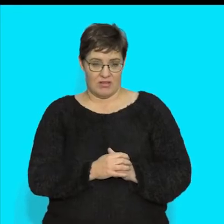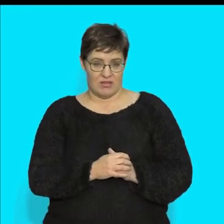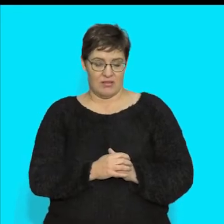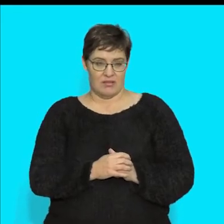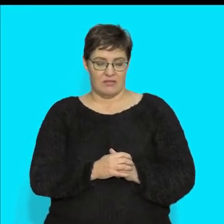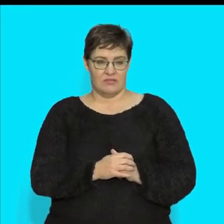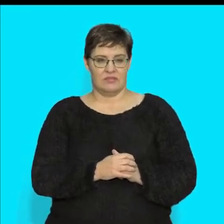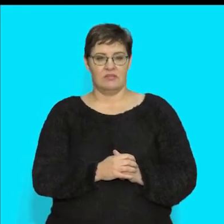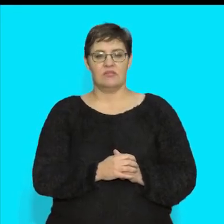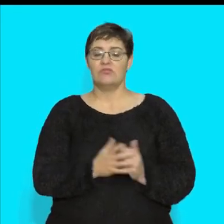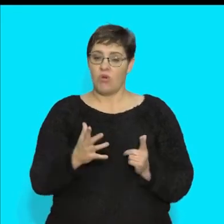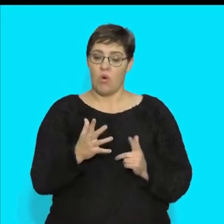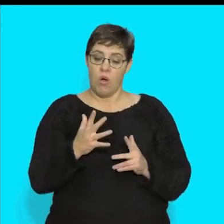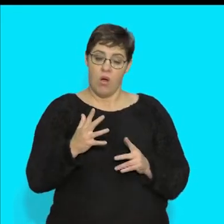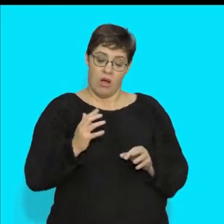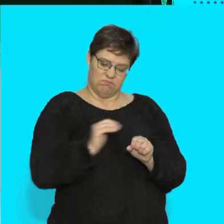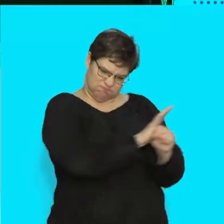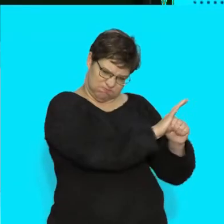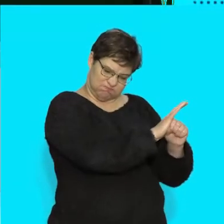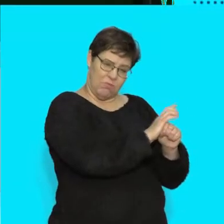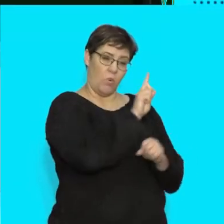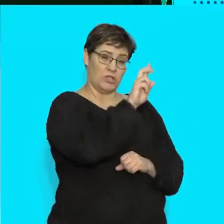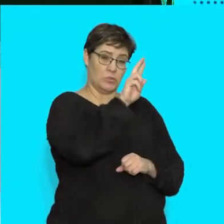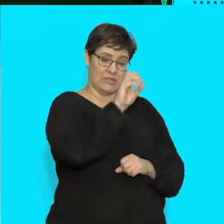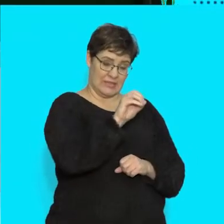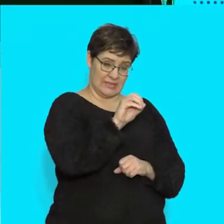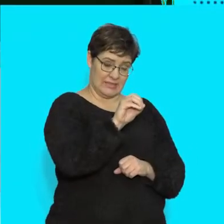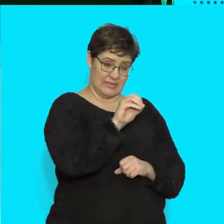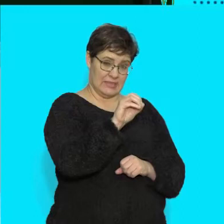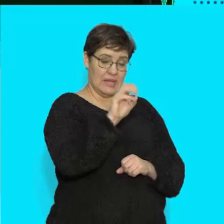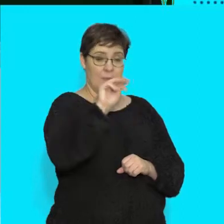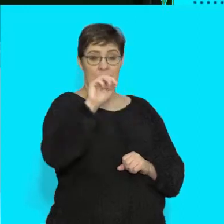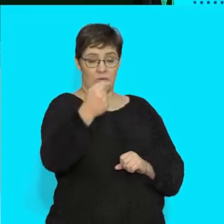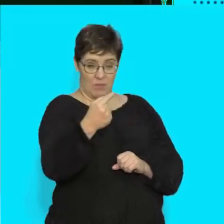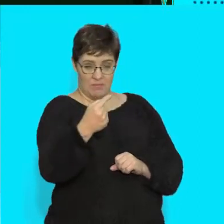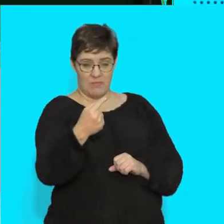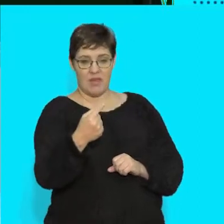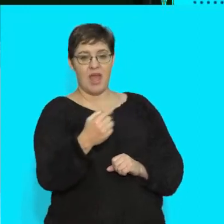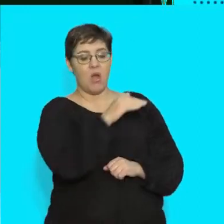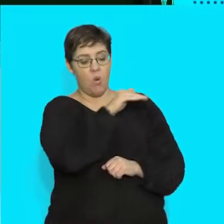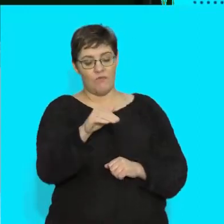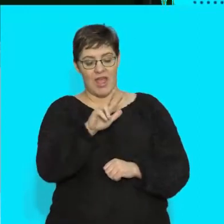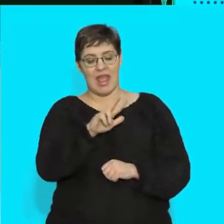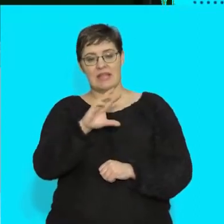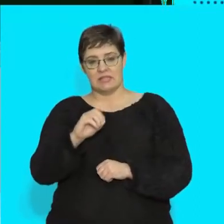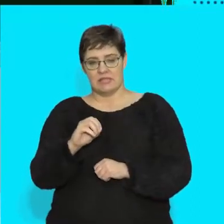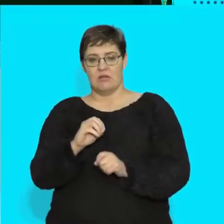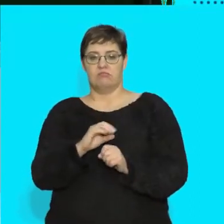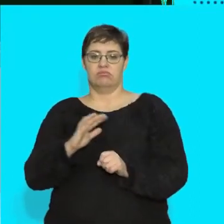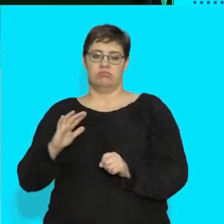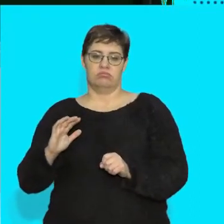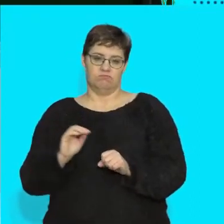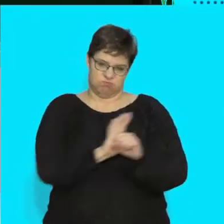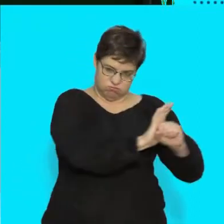120/80. So a contraction of 120 milligrams, right? So it's got a whole pressure over 80. Now,